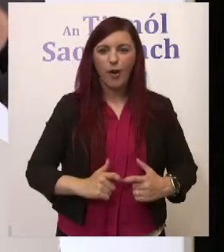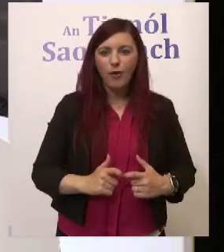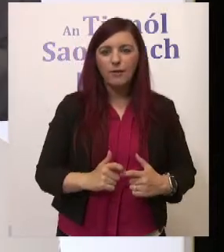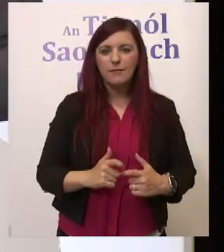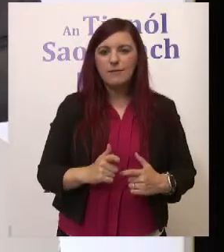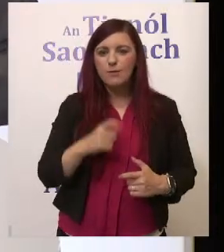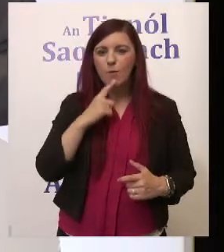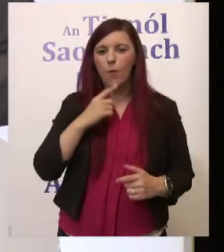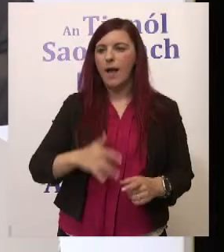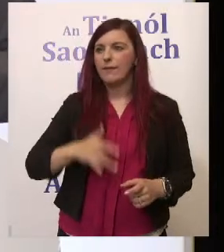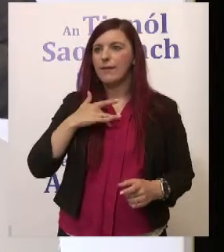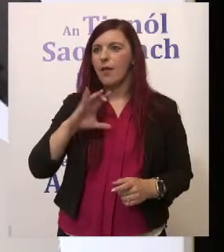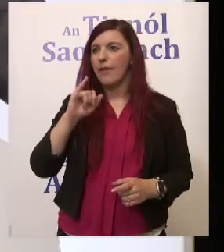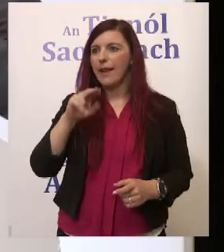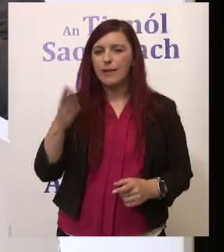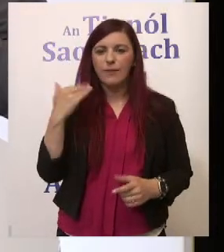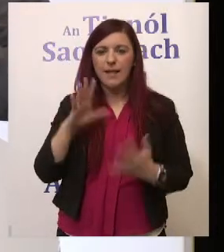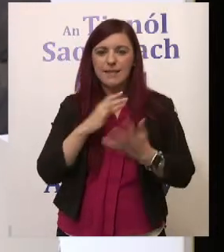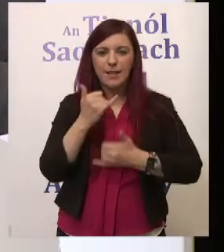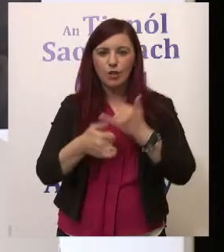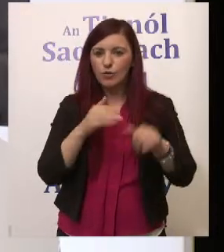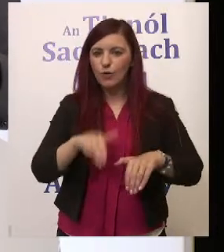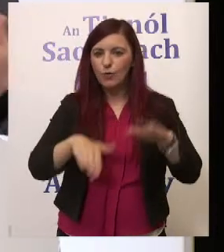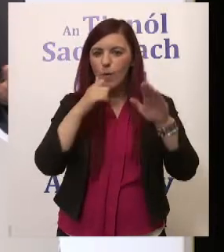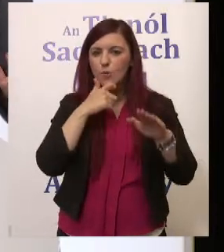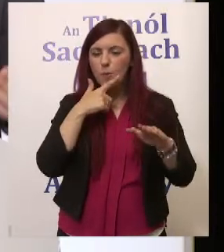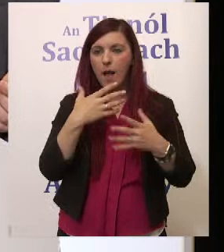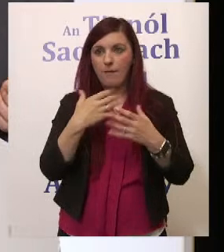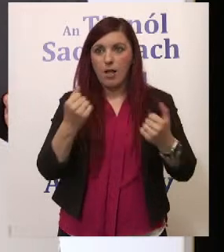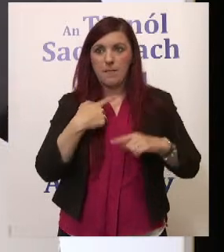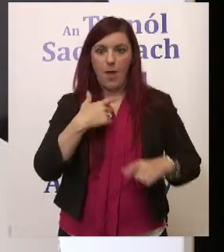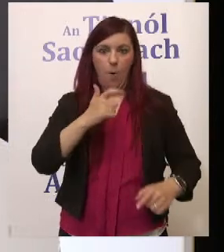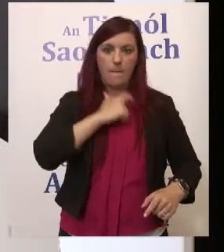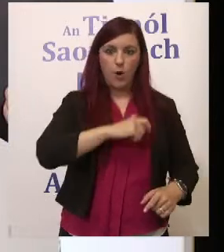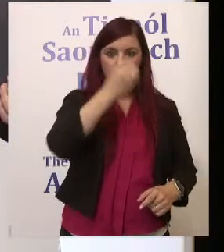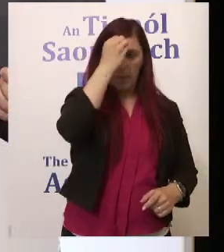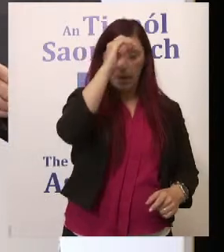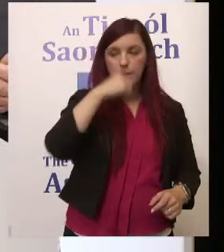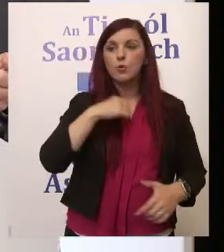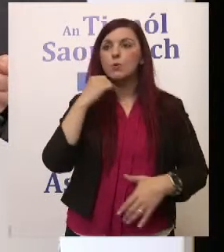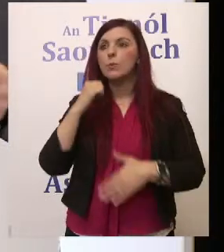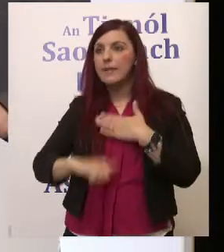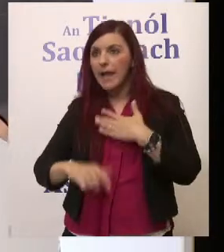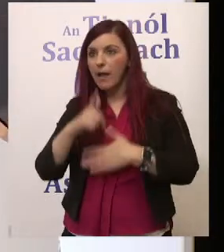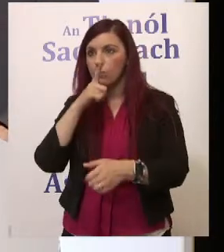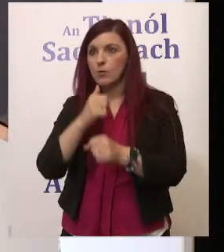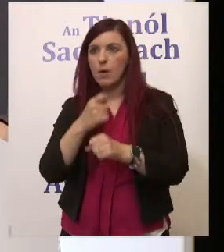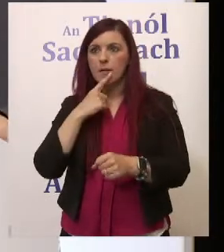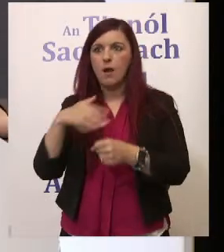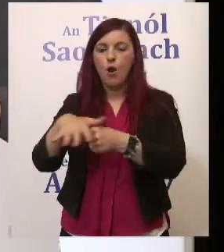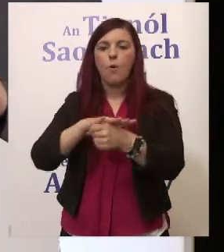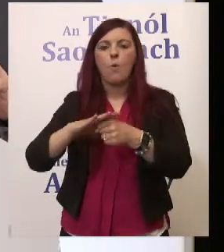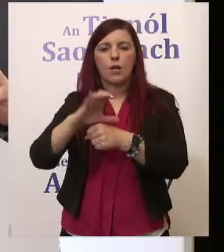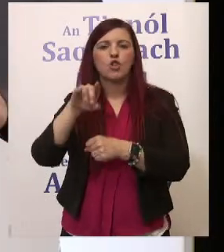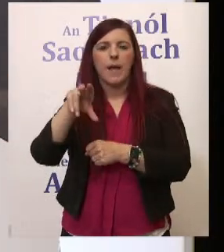within the canals for the last 10 years. I have lots of my own opinions, but I'm here to communicate the positions of our local chambers.